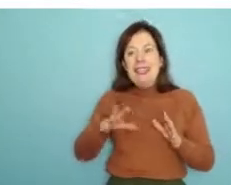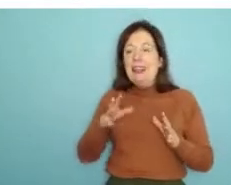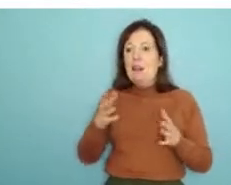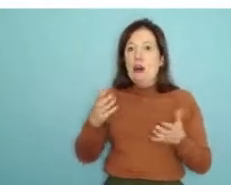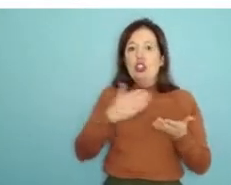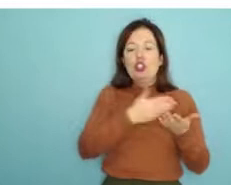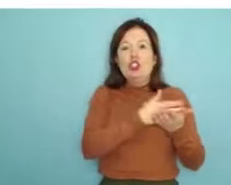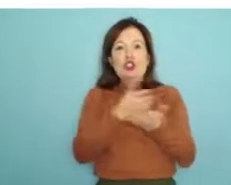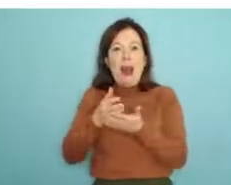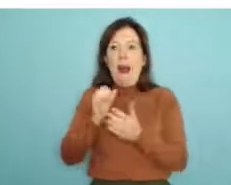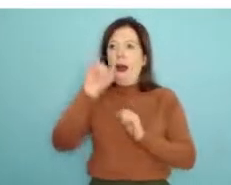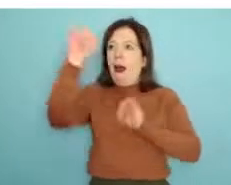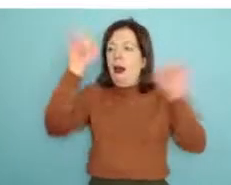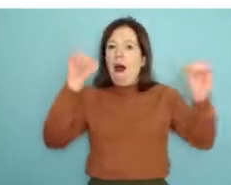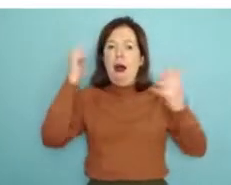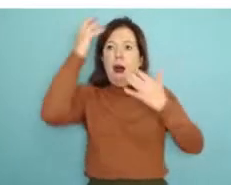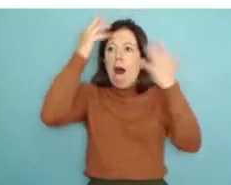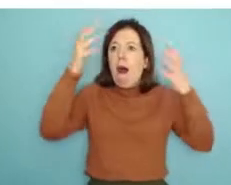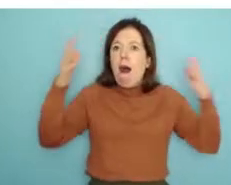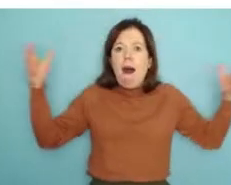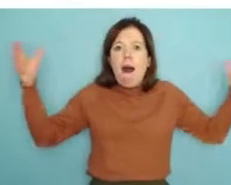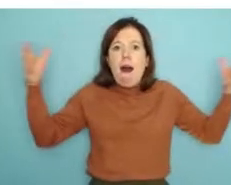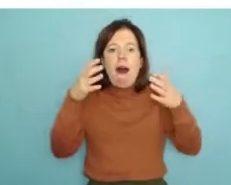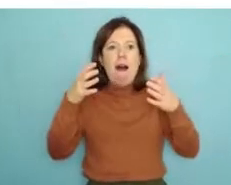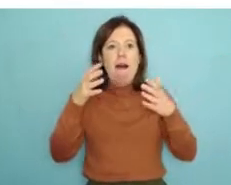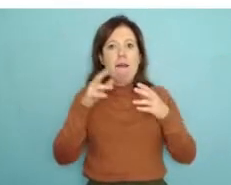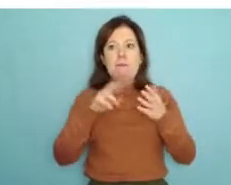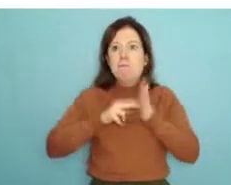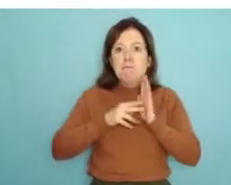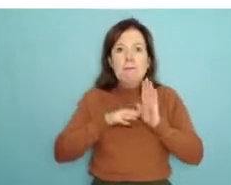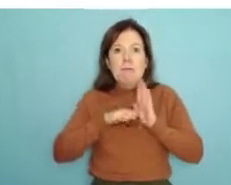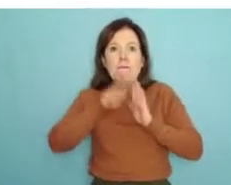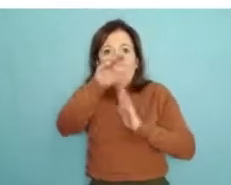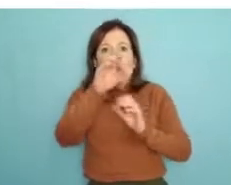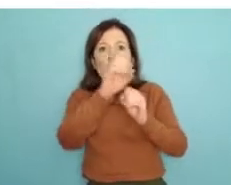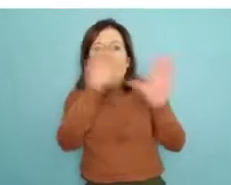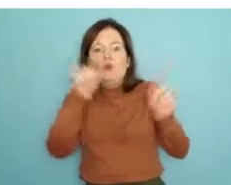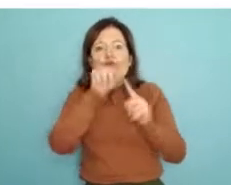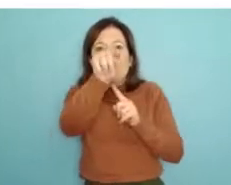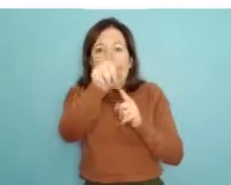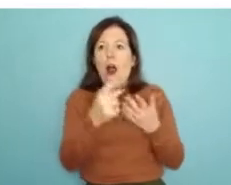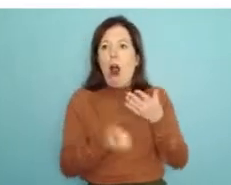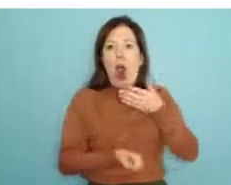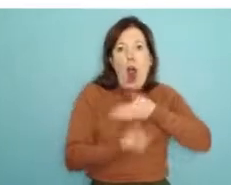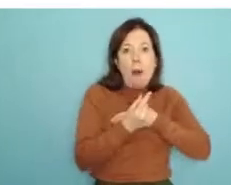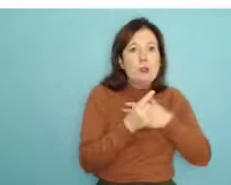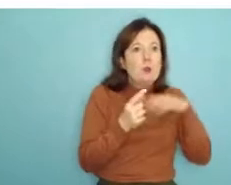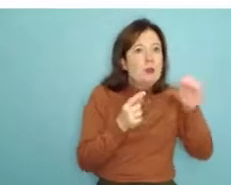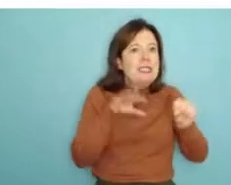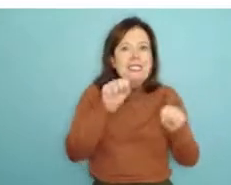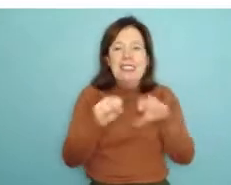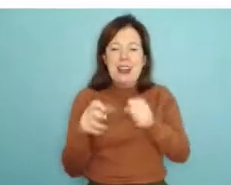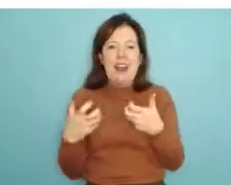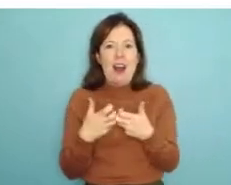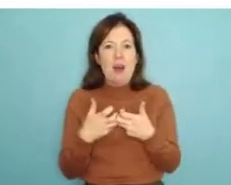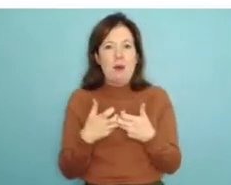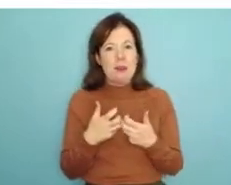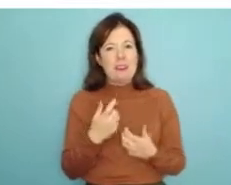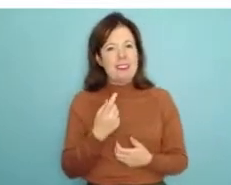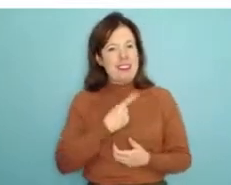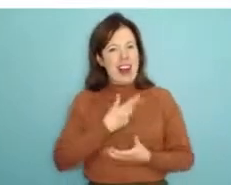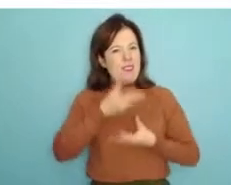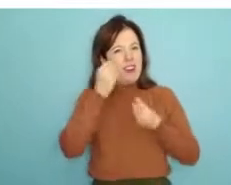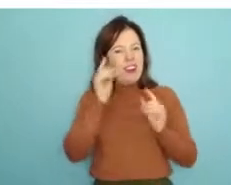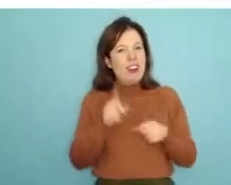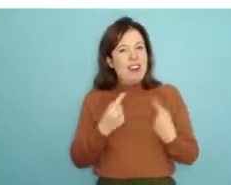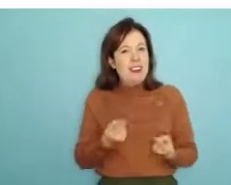and be able to horizon gaze and look for opportunities. And we're not going to do that learning alone, and we're all grappling with the same